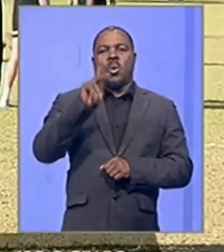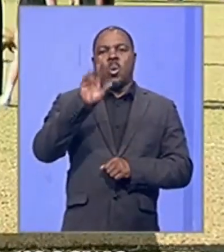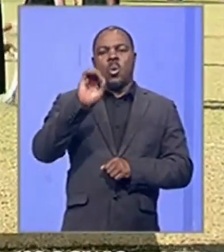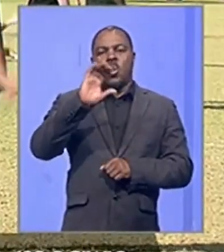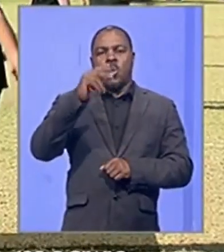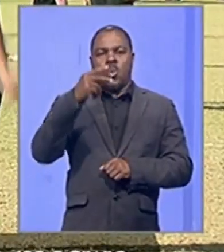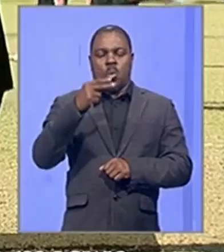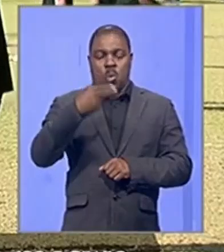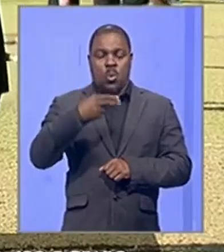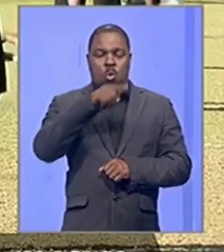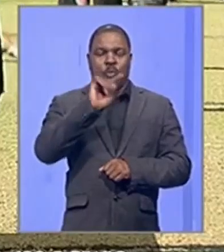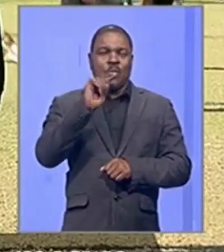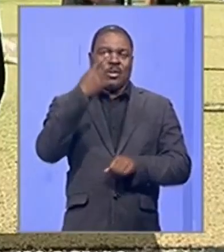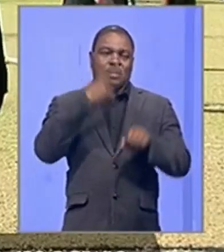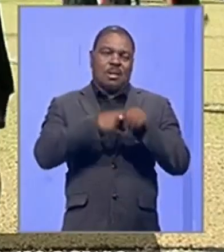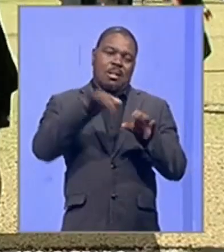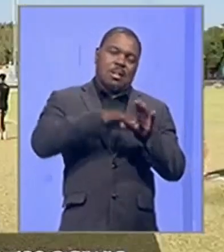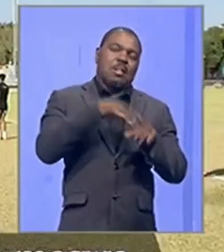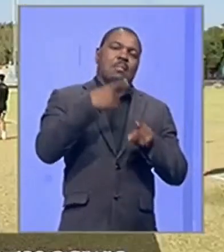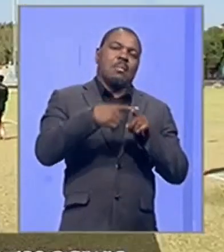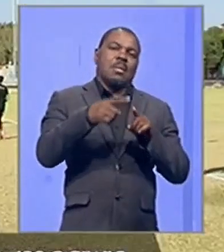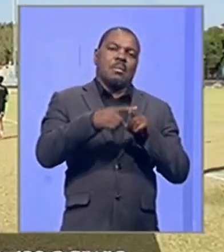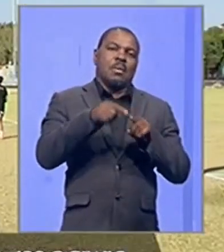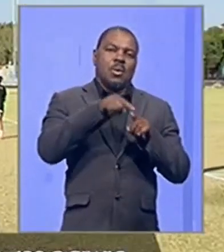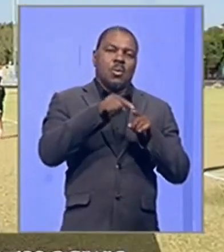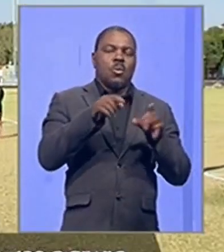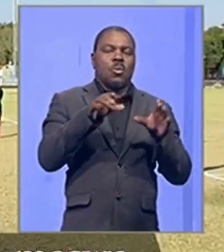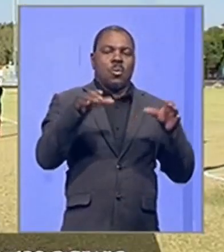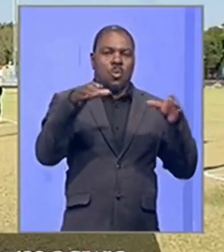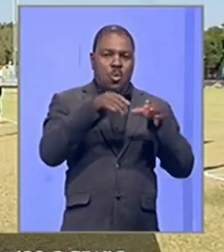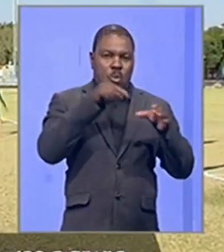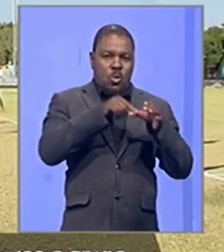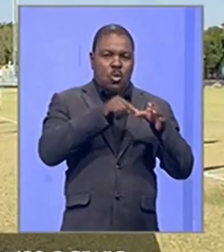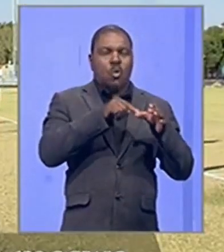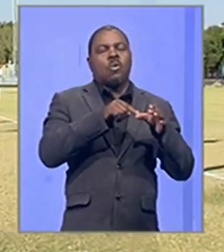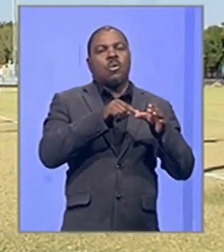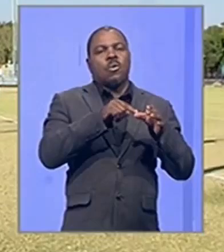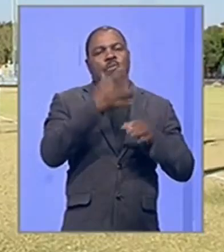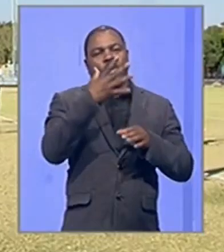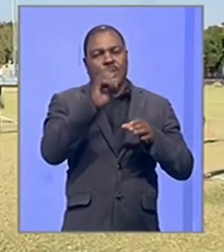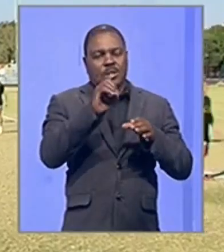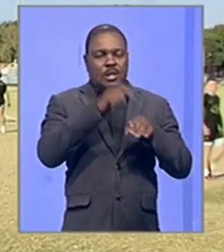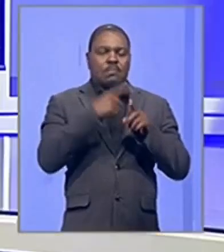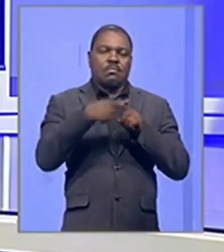tla hwetša cap ya gagwe ya bo 50 ya The Boks.